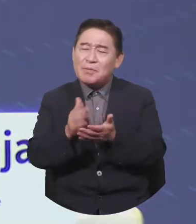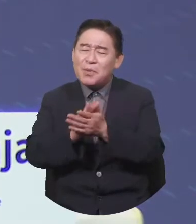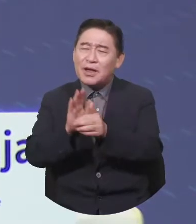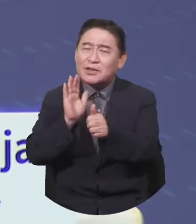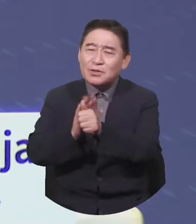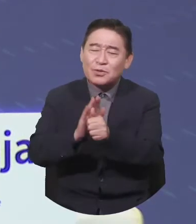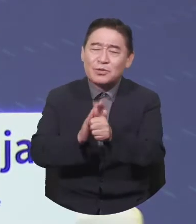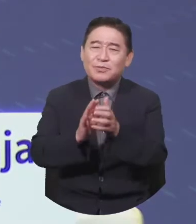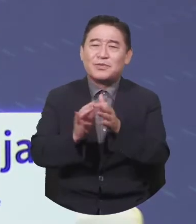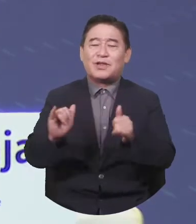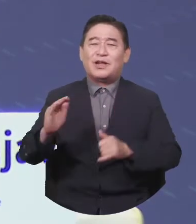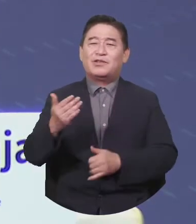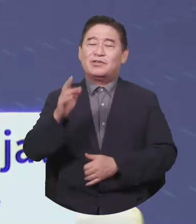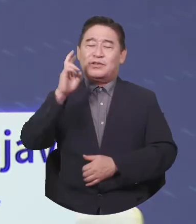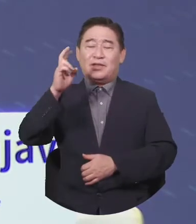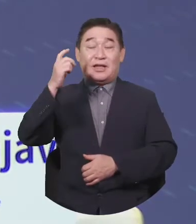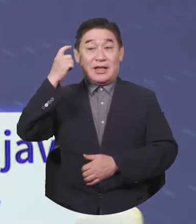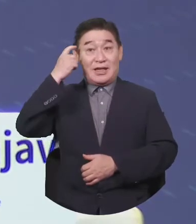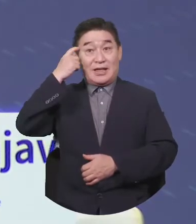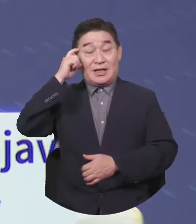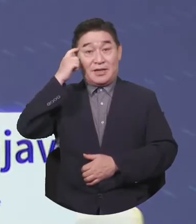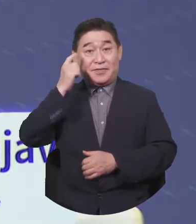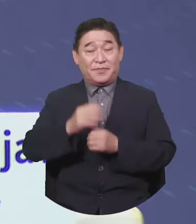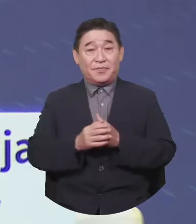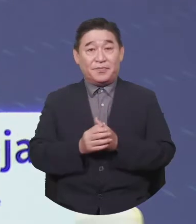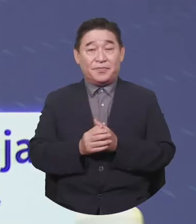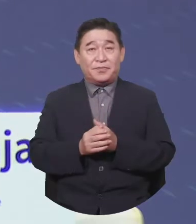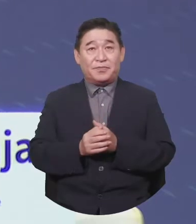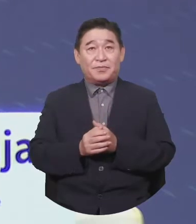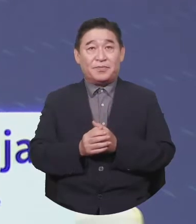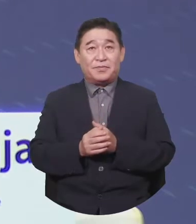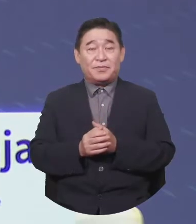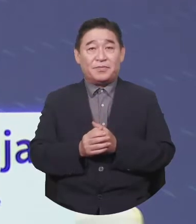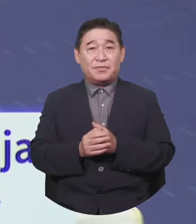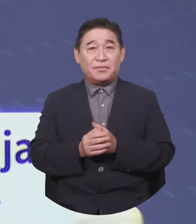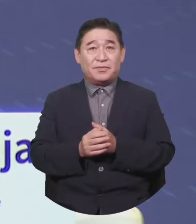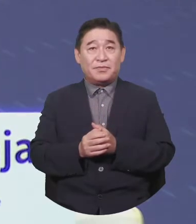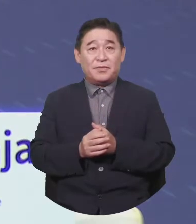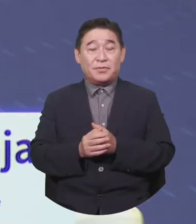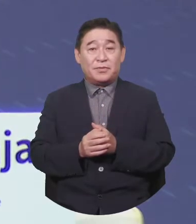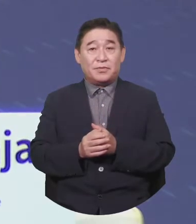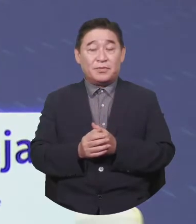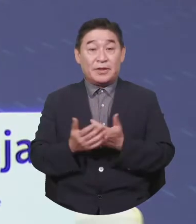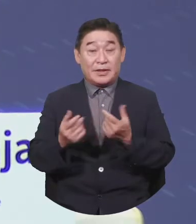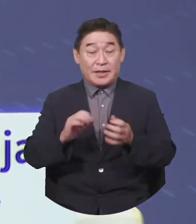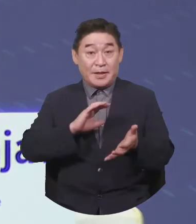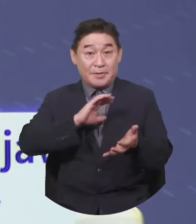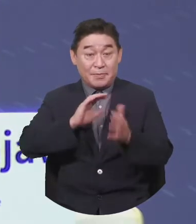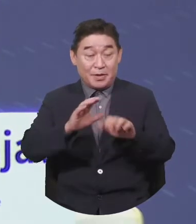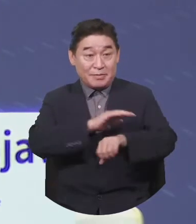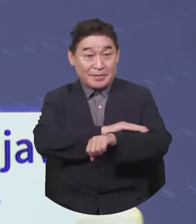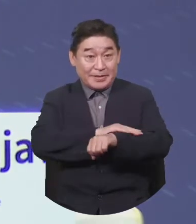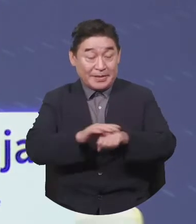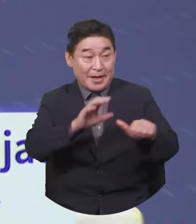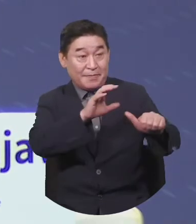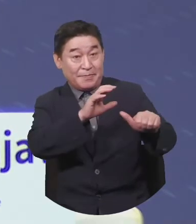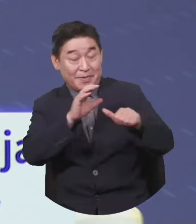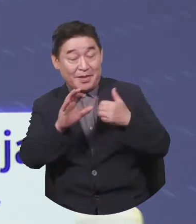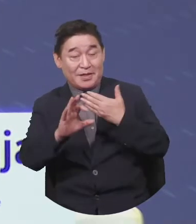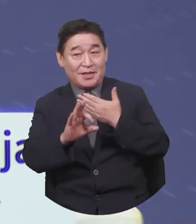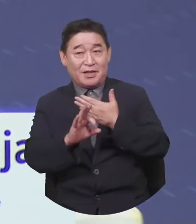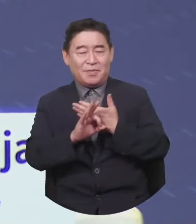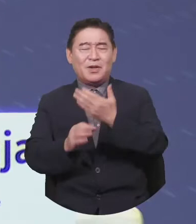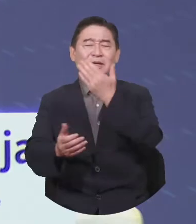be would help both the traditional donors and emerging